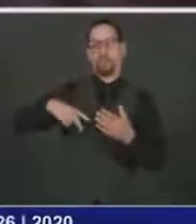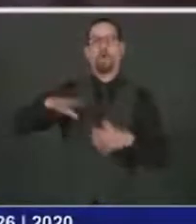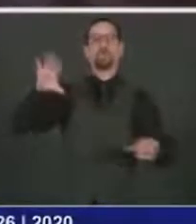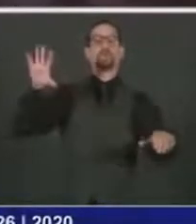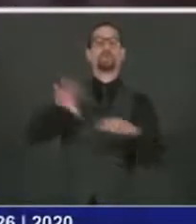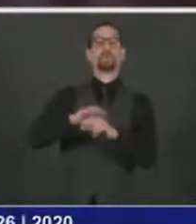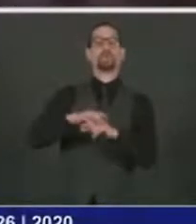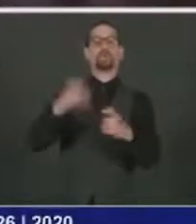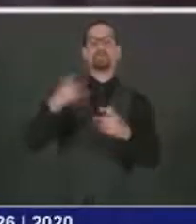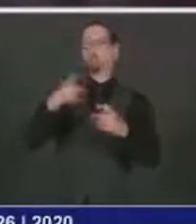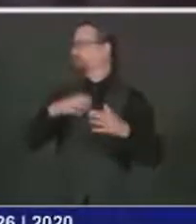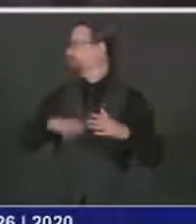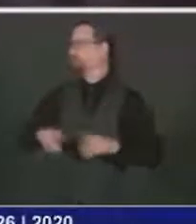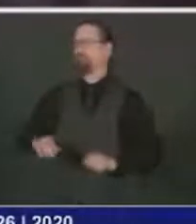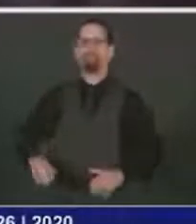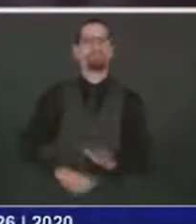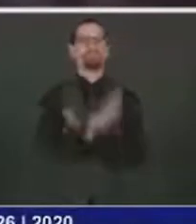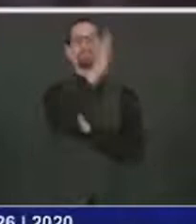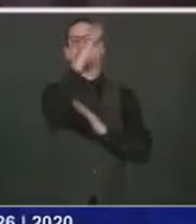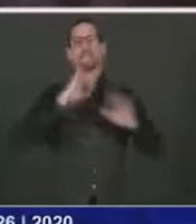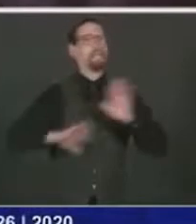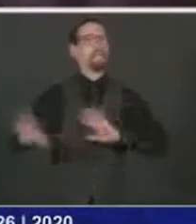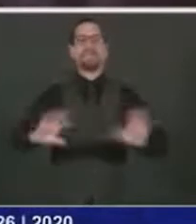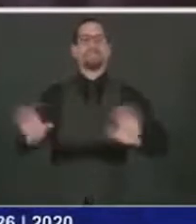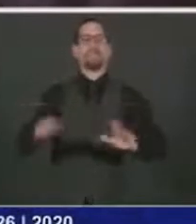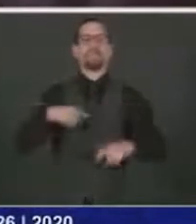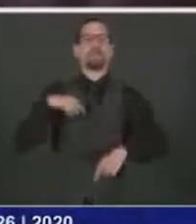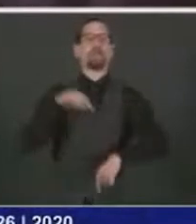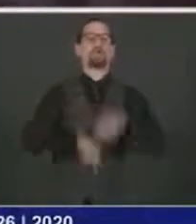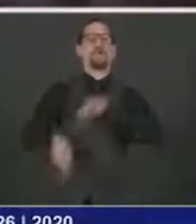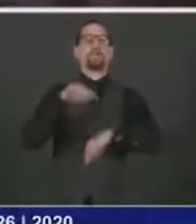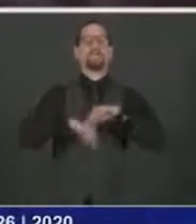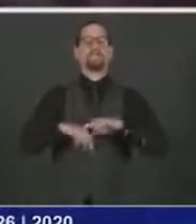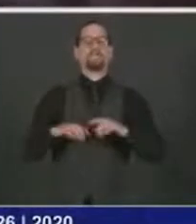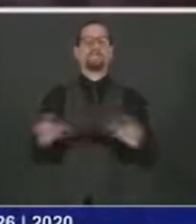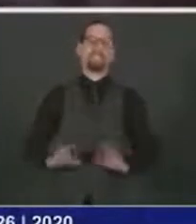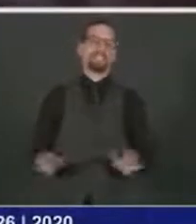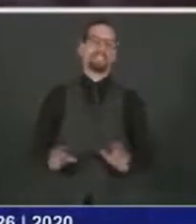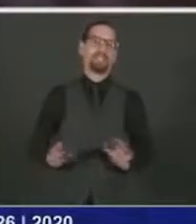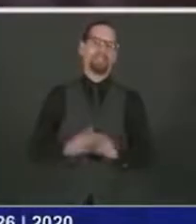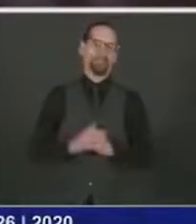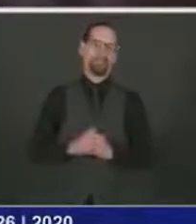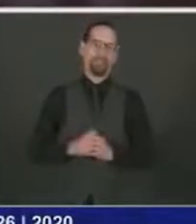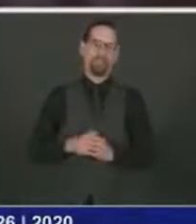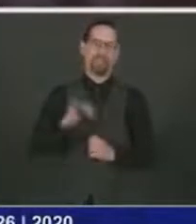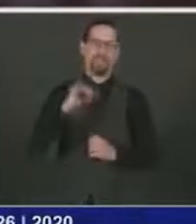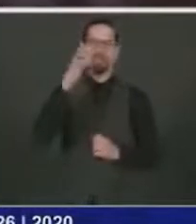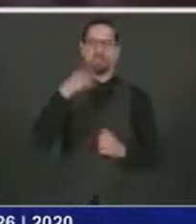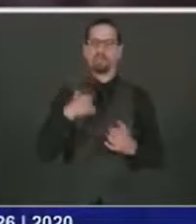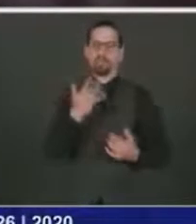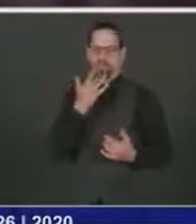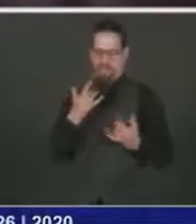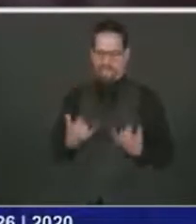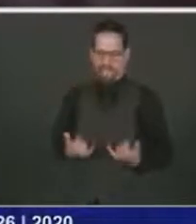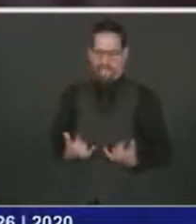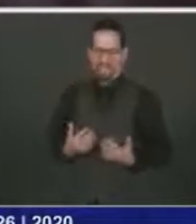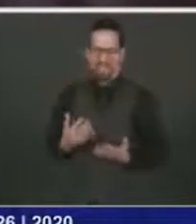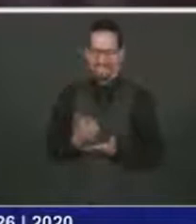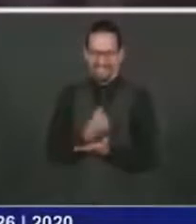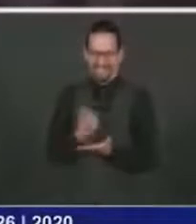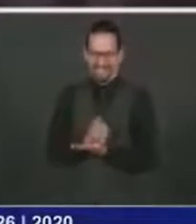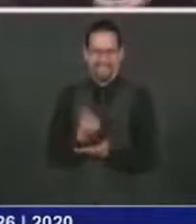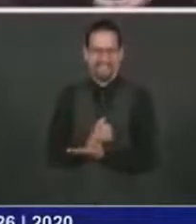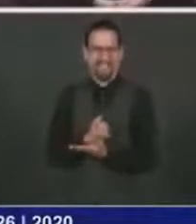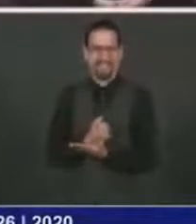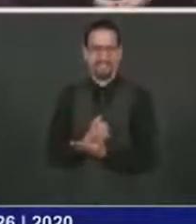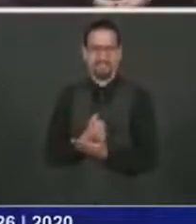waited, pull back. I'd rather take a couple more days now and have a bit more confidence and go ahead and make the